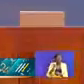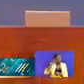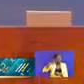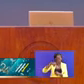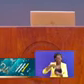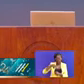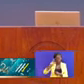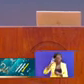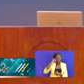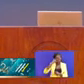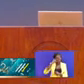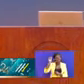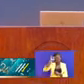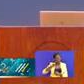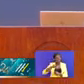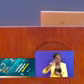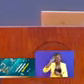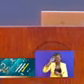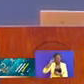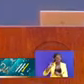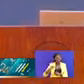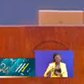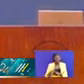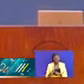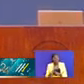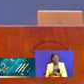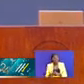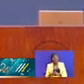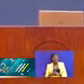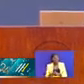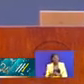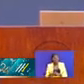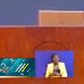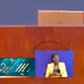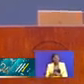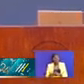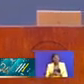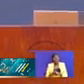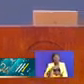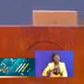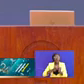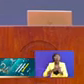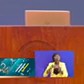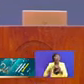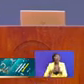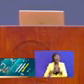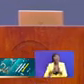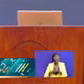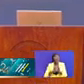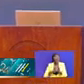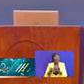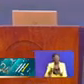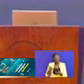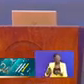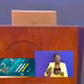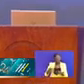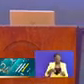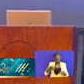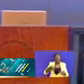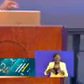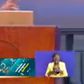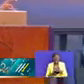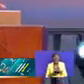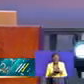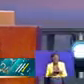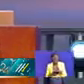the system of having out ofbody encounters meaning that she she's entering